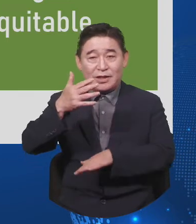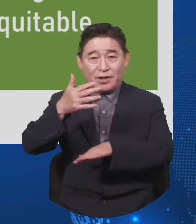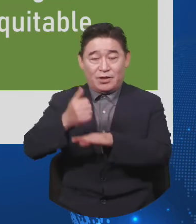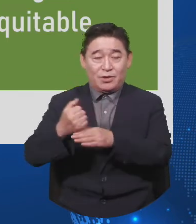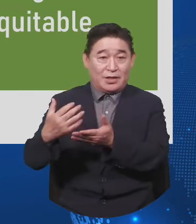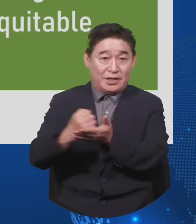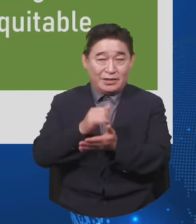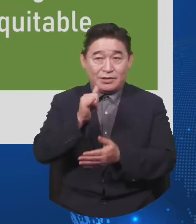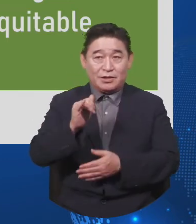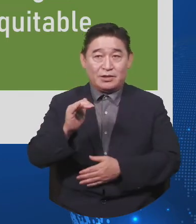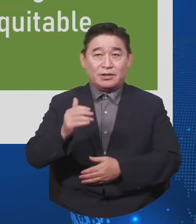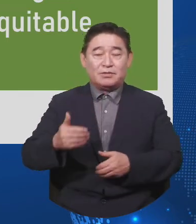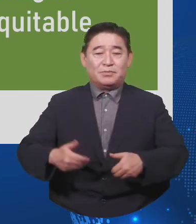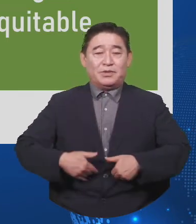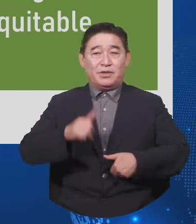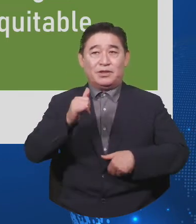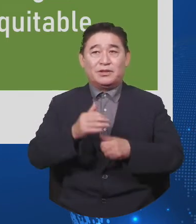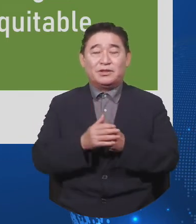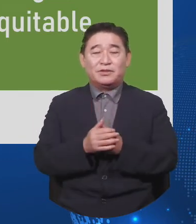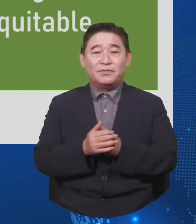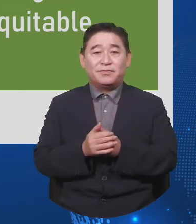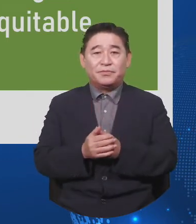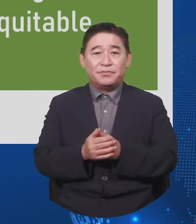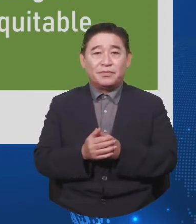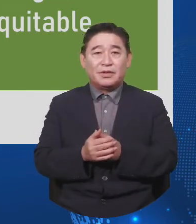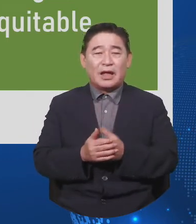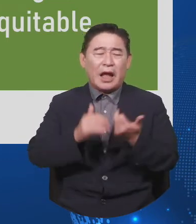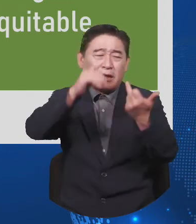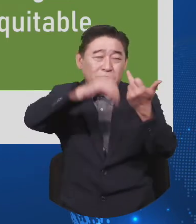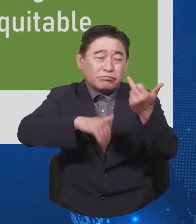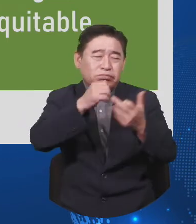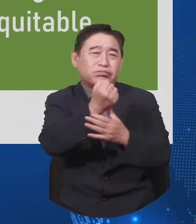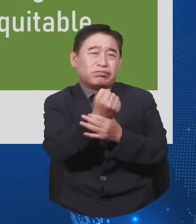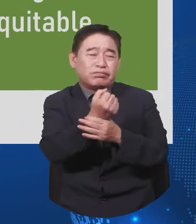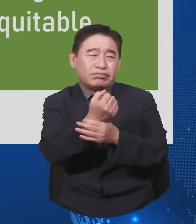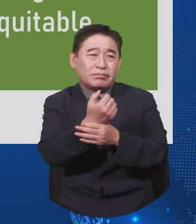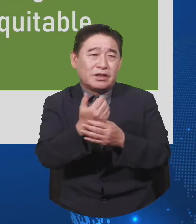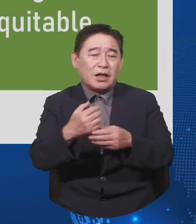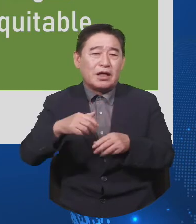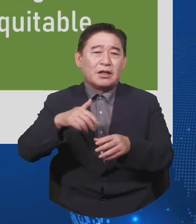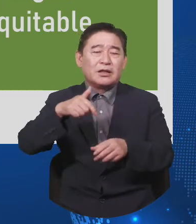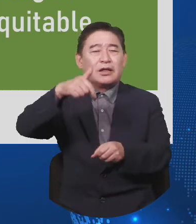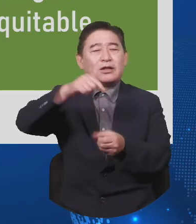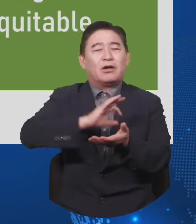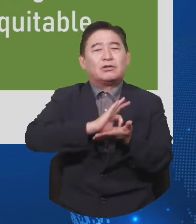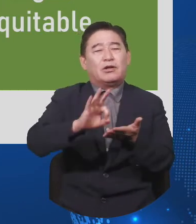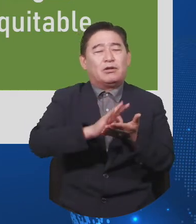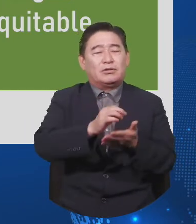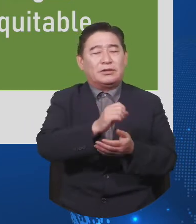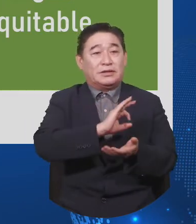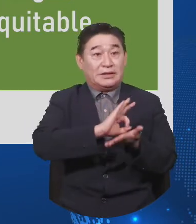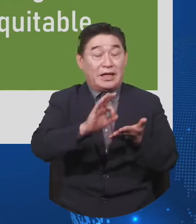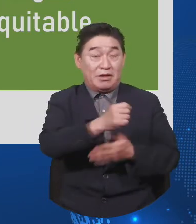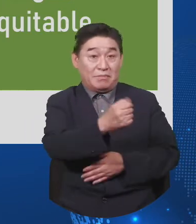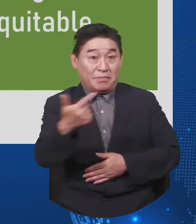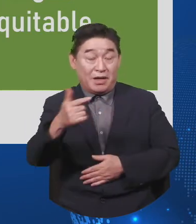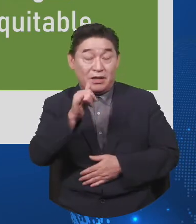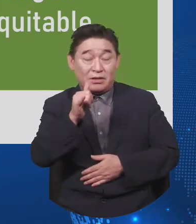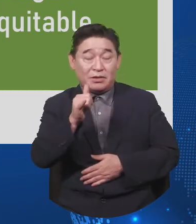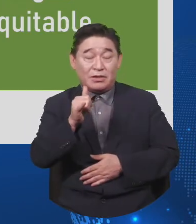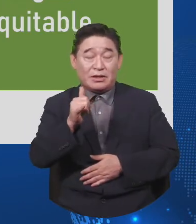world, including in OECD countries, and emission-intensive economic activities continue to matter for growth and